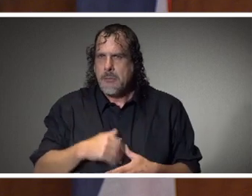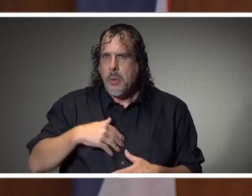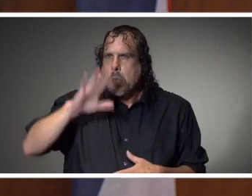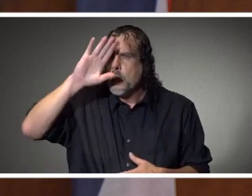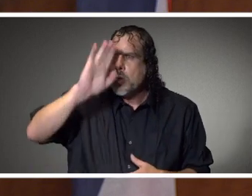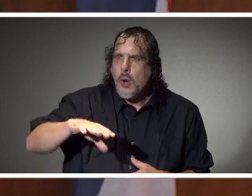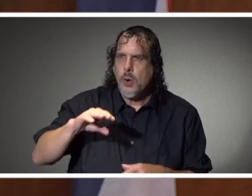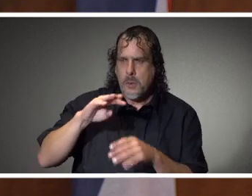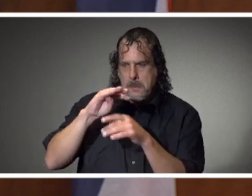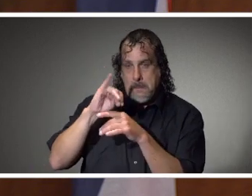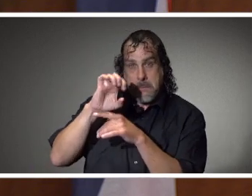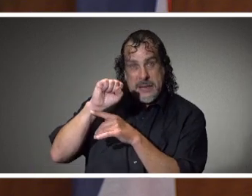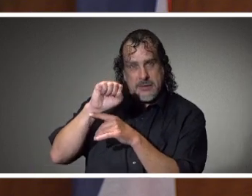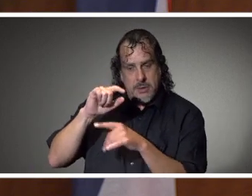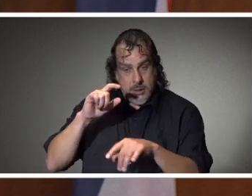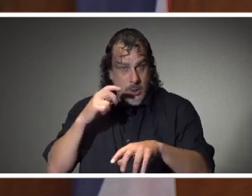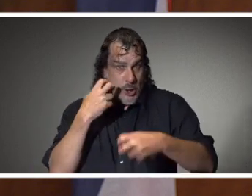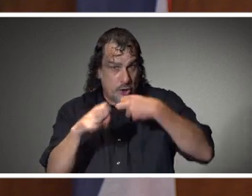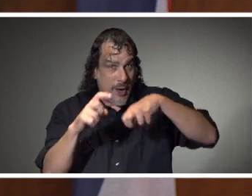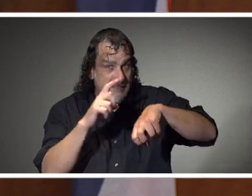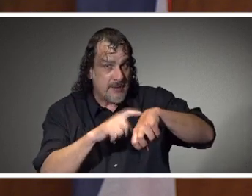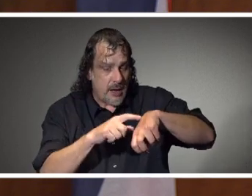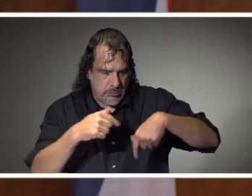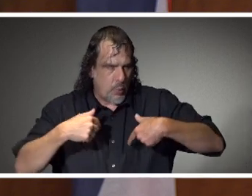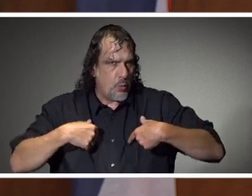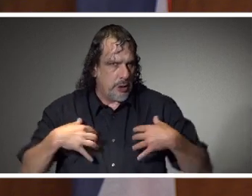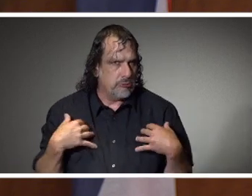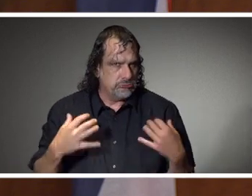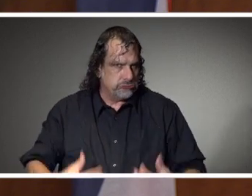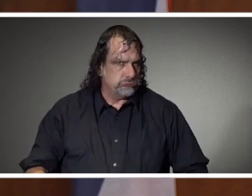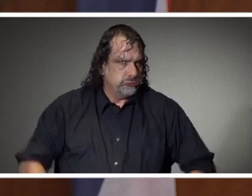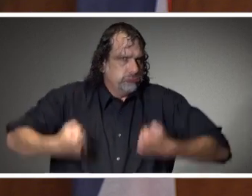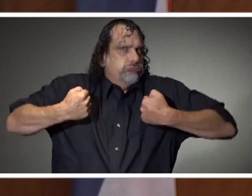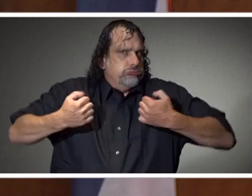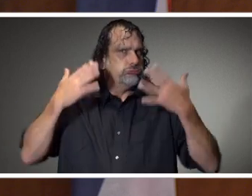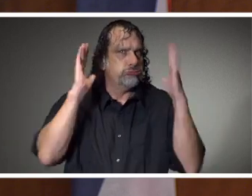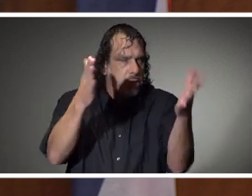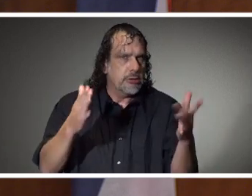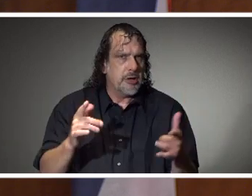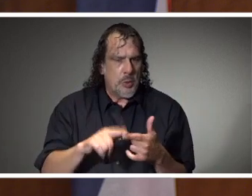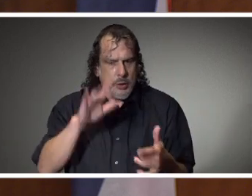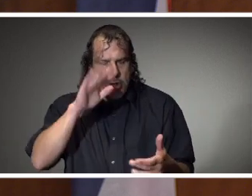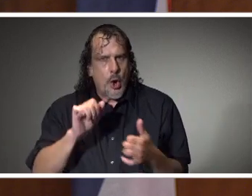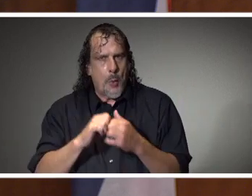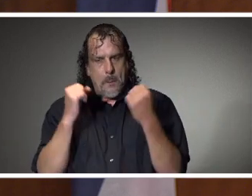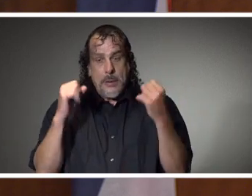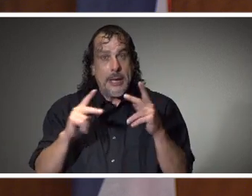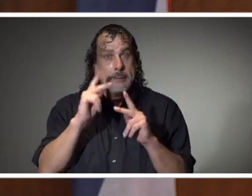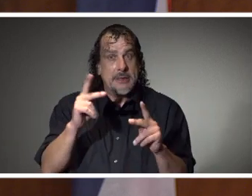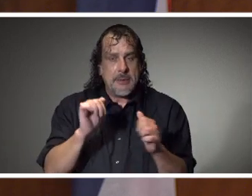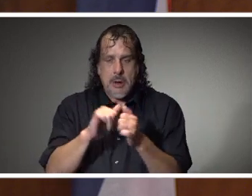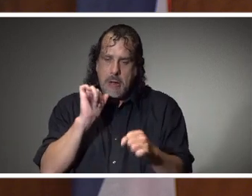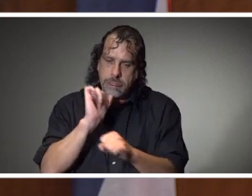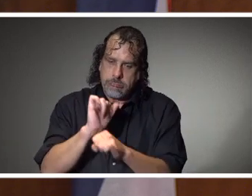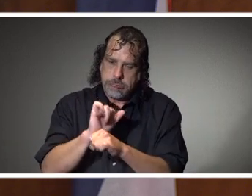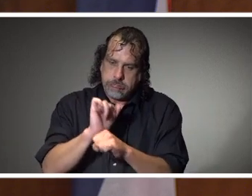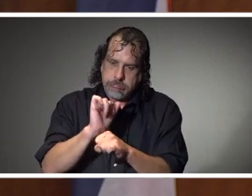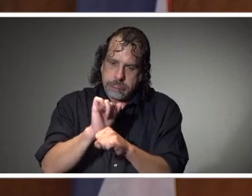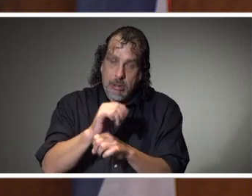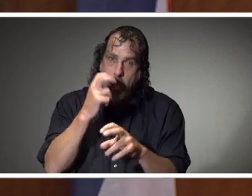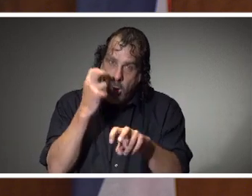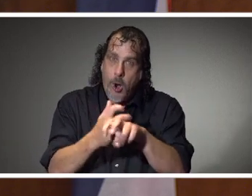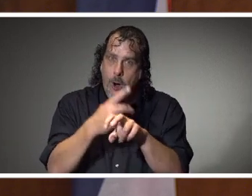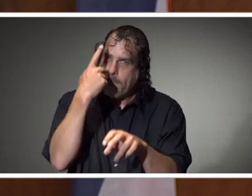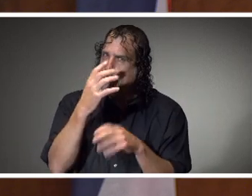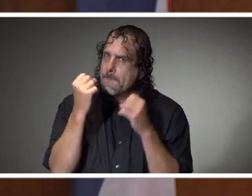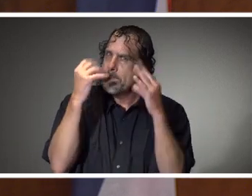Mississippi when times get tough, it's the tough that get going. And we've got an awful lot of Mississippians that have worked their tail off for many, many, many months, and I want to